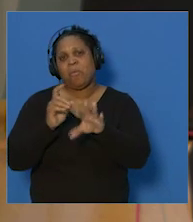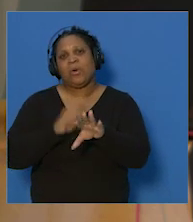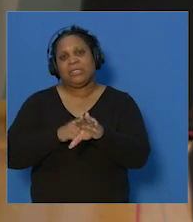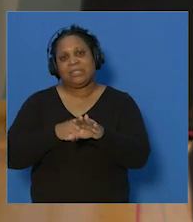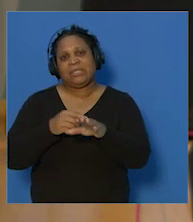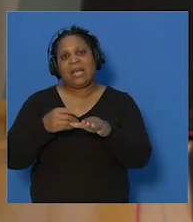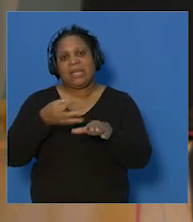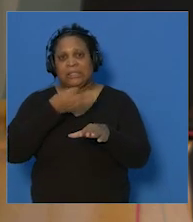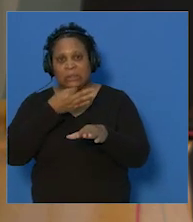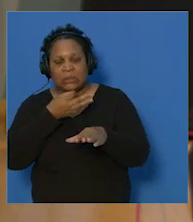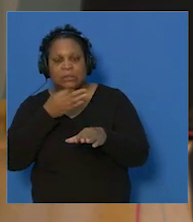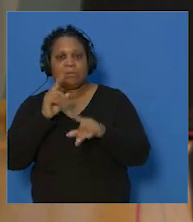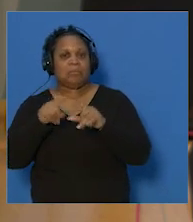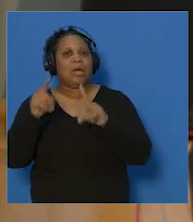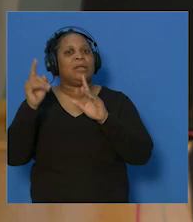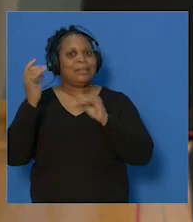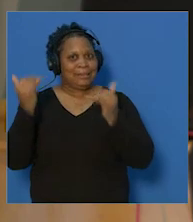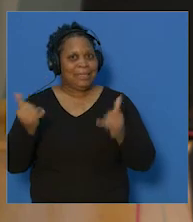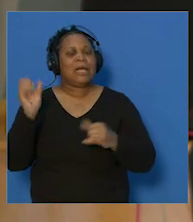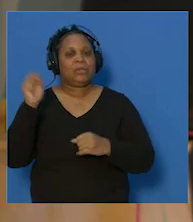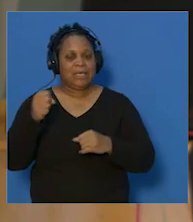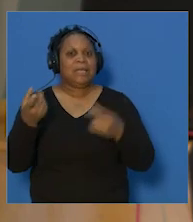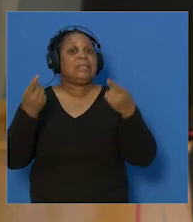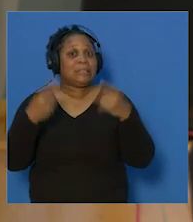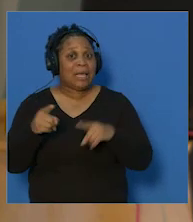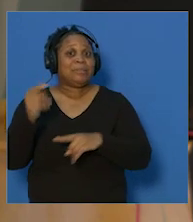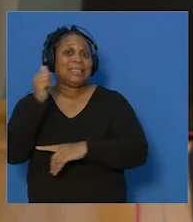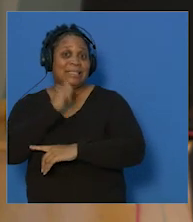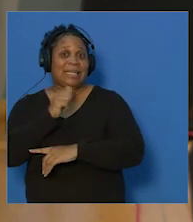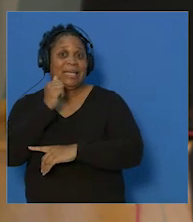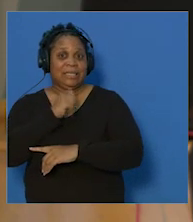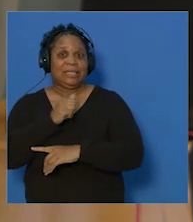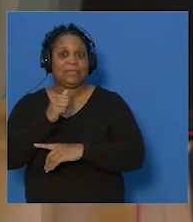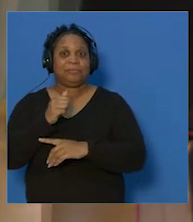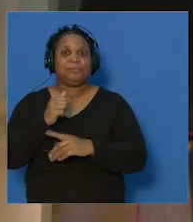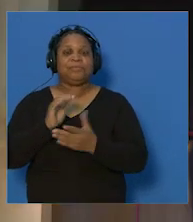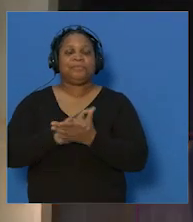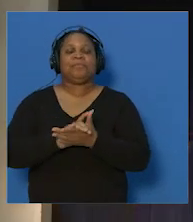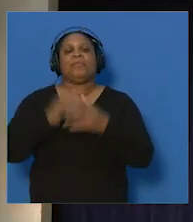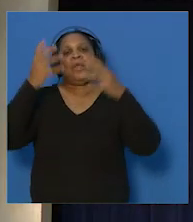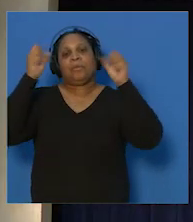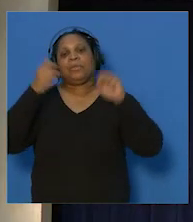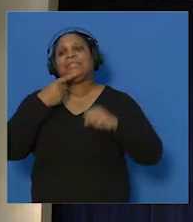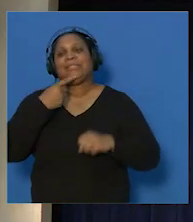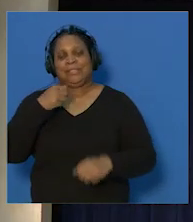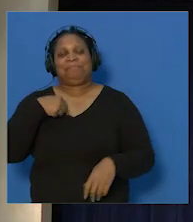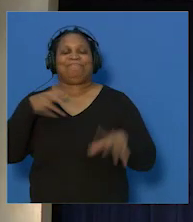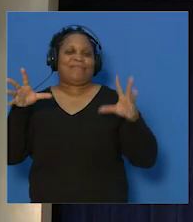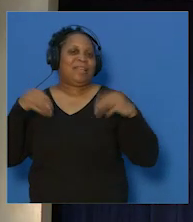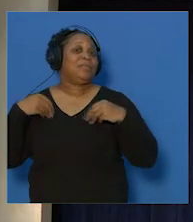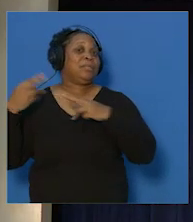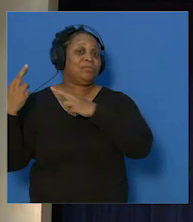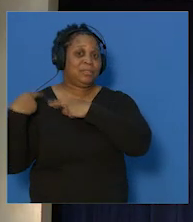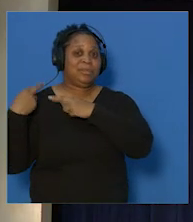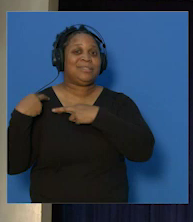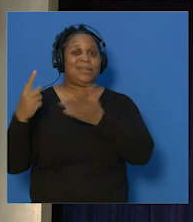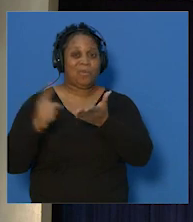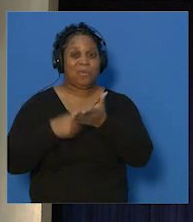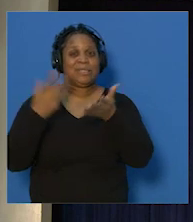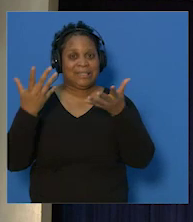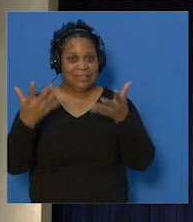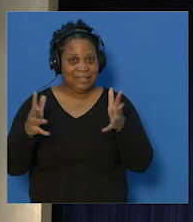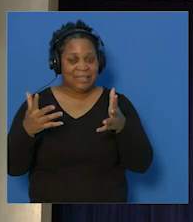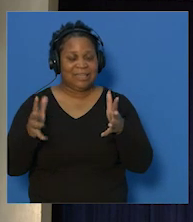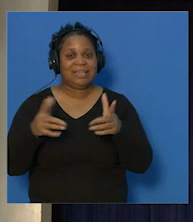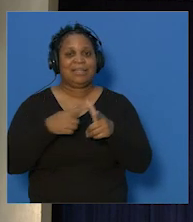what's more important is that it is coming out daily. All right, thank you. responsibility for that, because once it's done, then